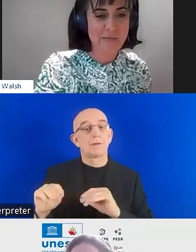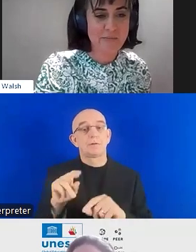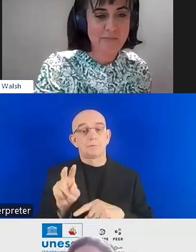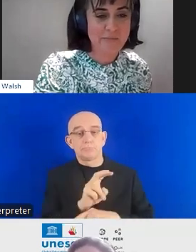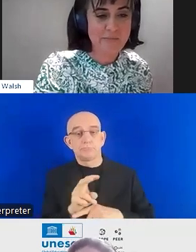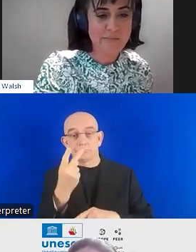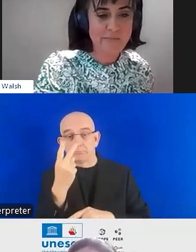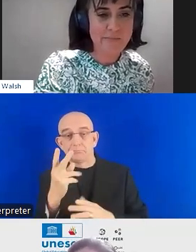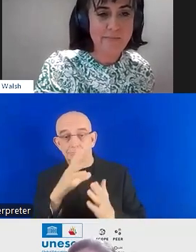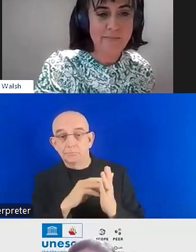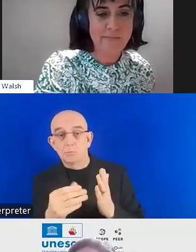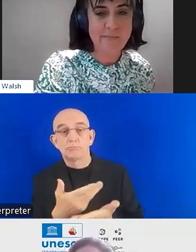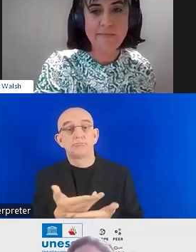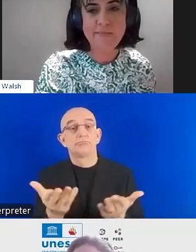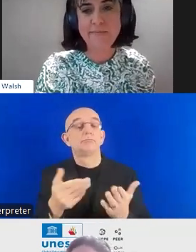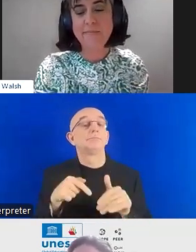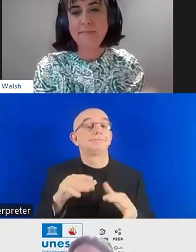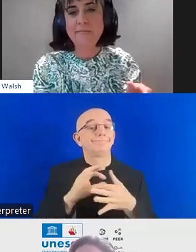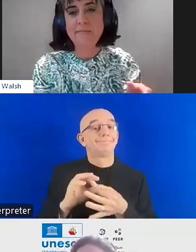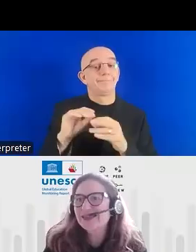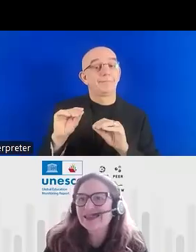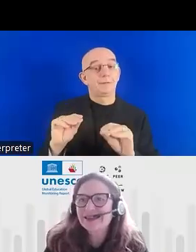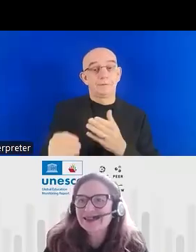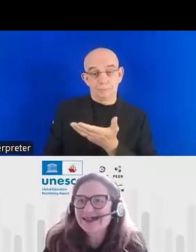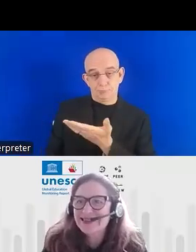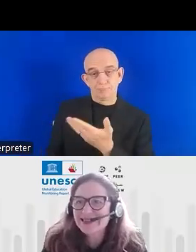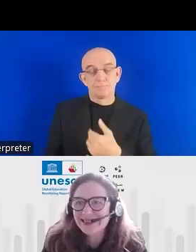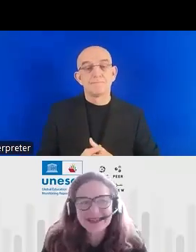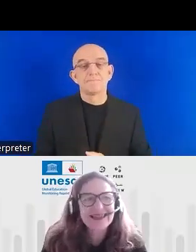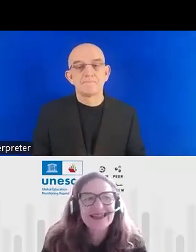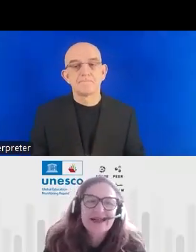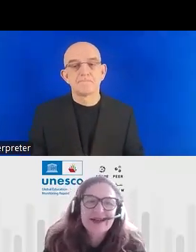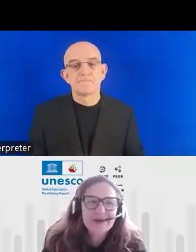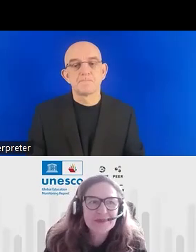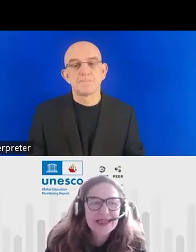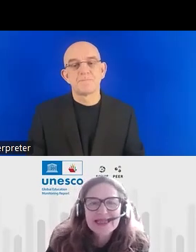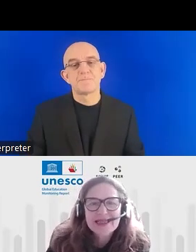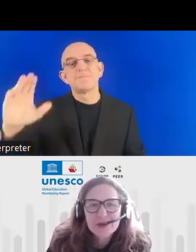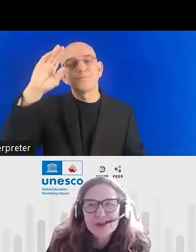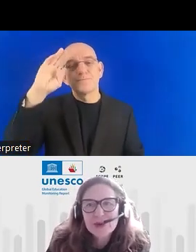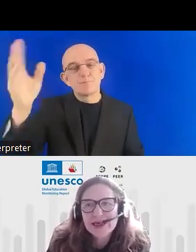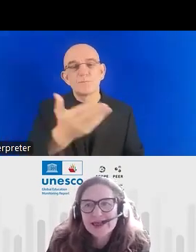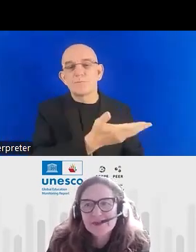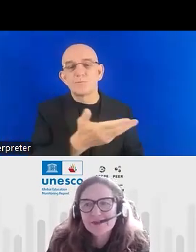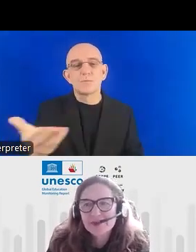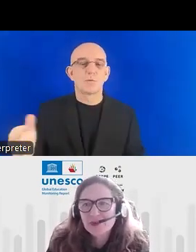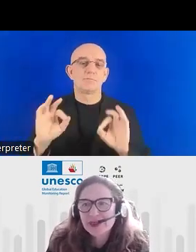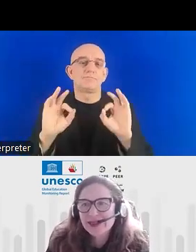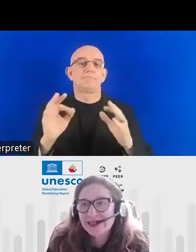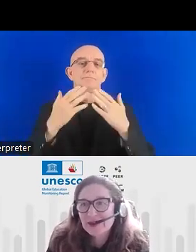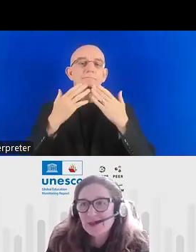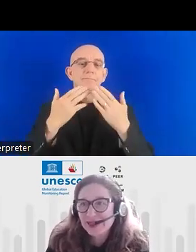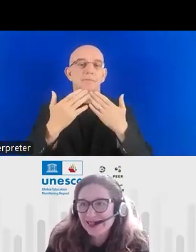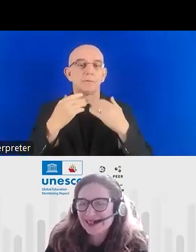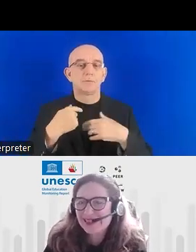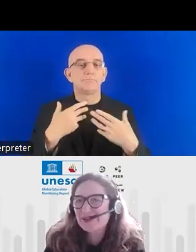for having me here, and thanks a lot to all of you that are listening. So I'm